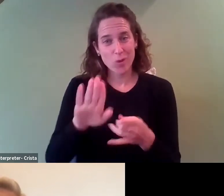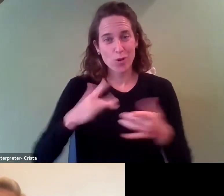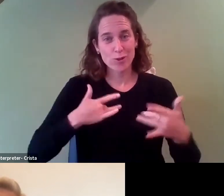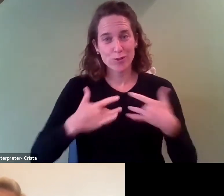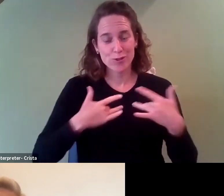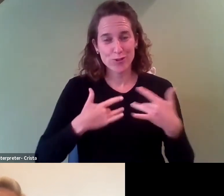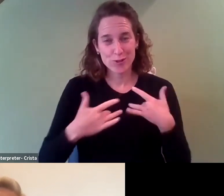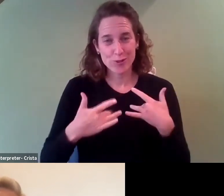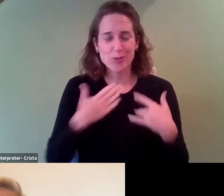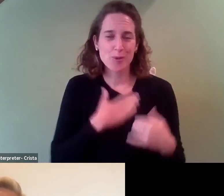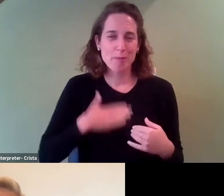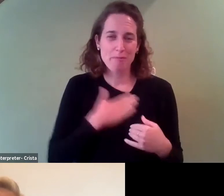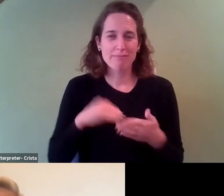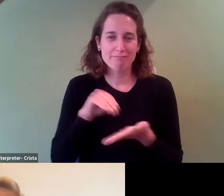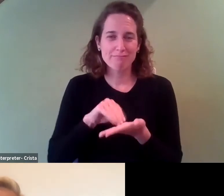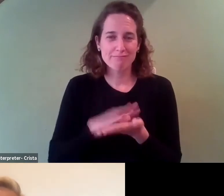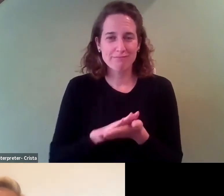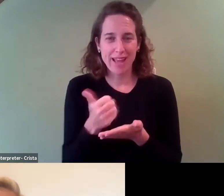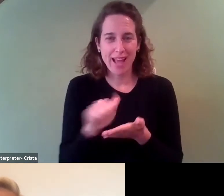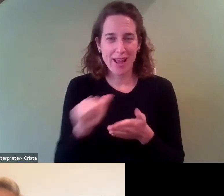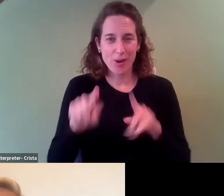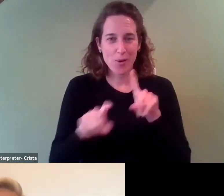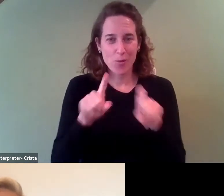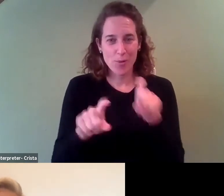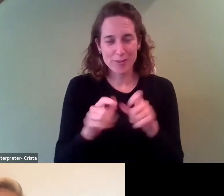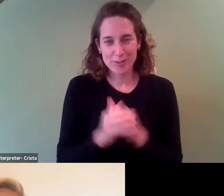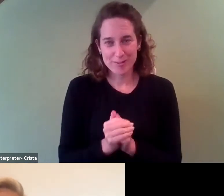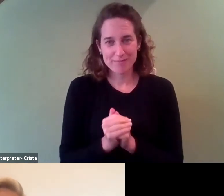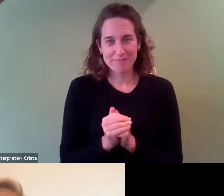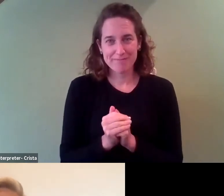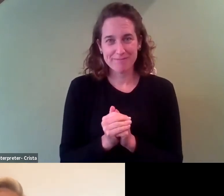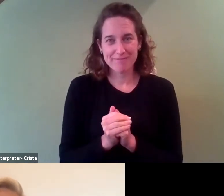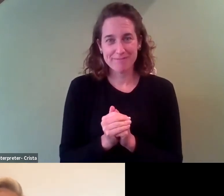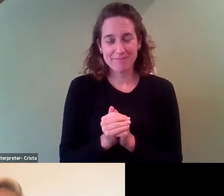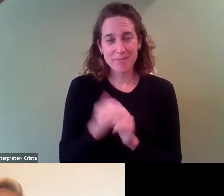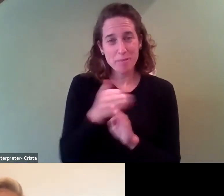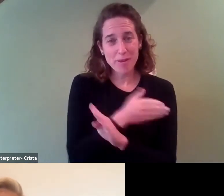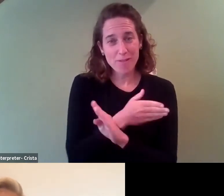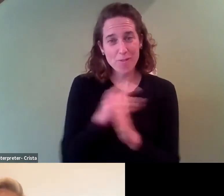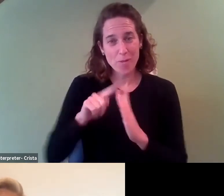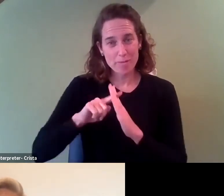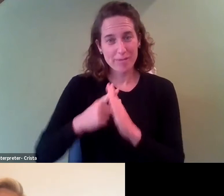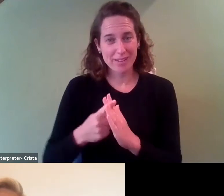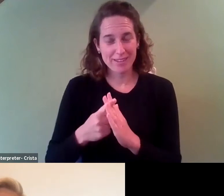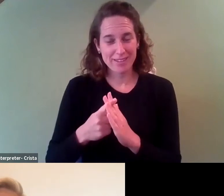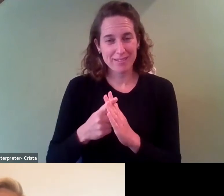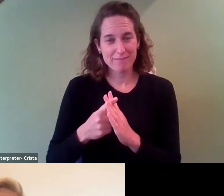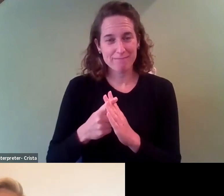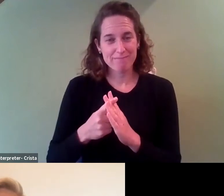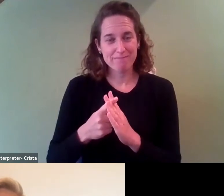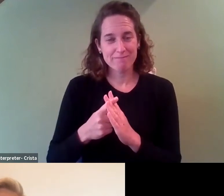questions at any time and we'll get through them at the end of the day. And before we begin, I just want